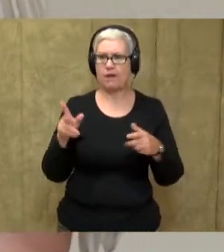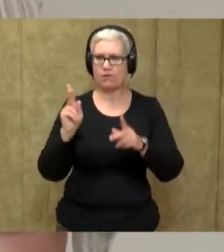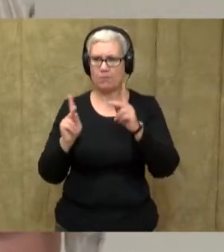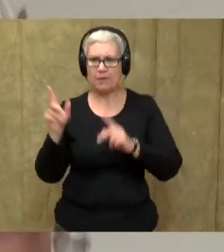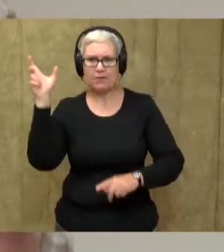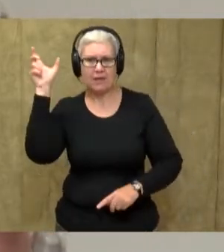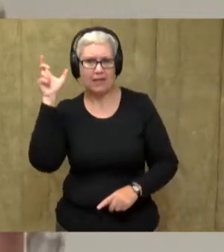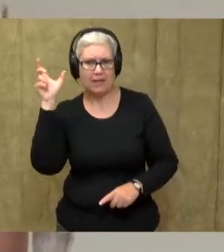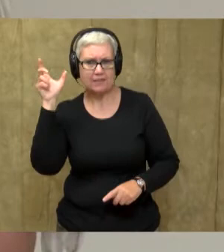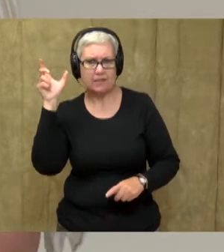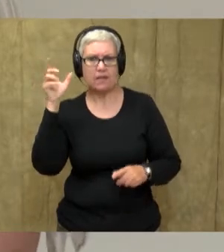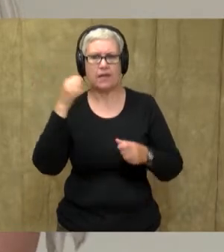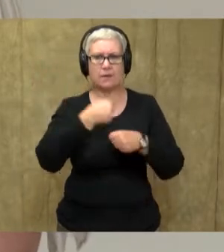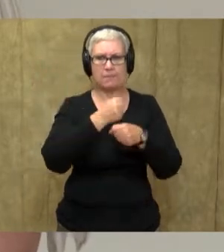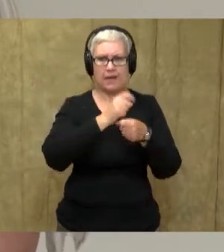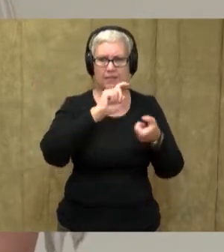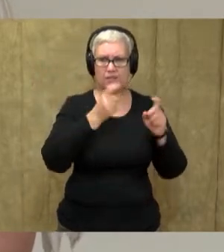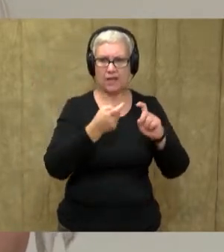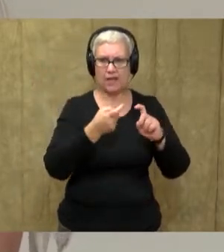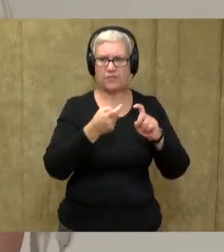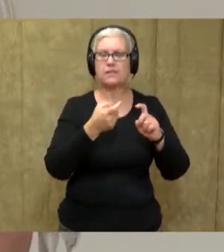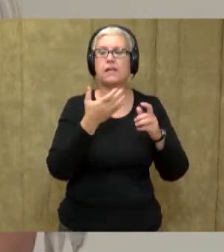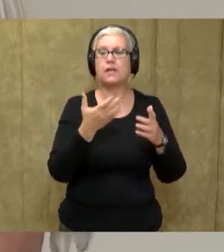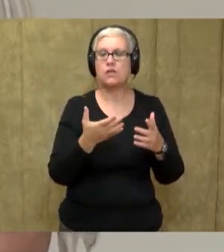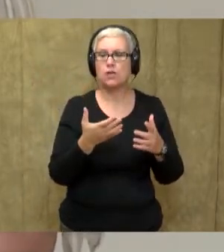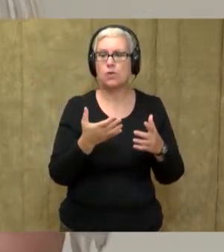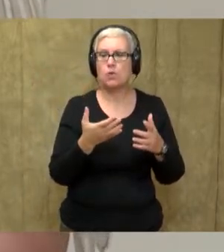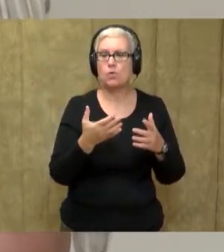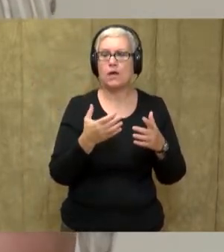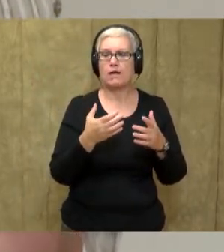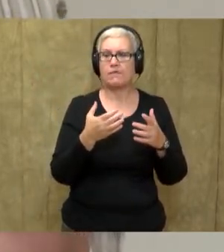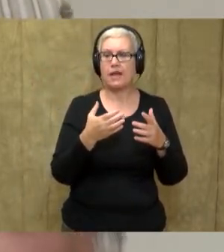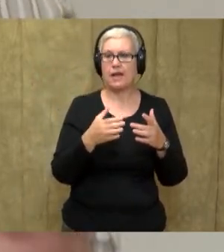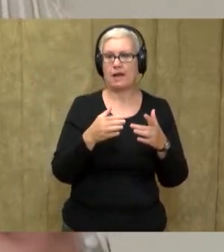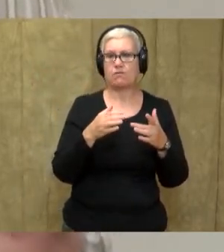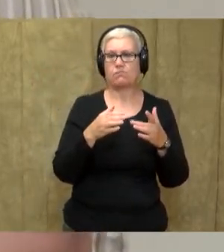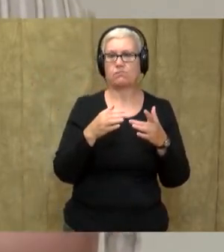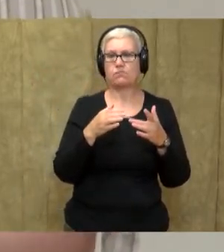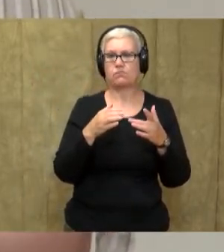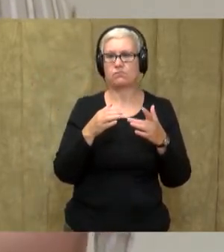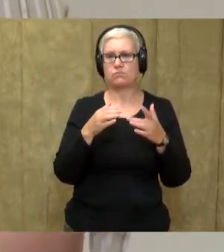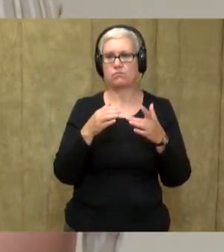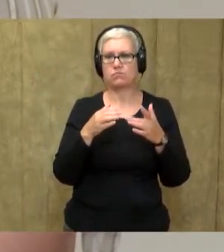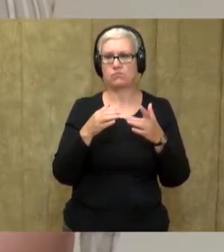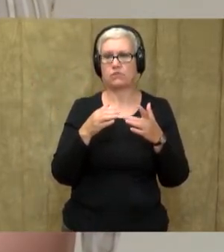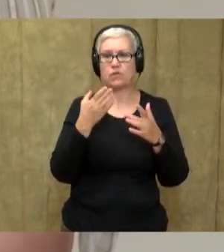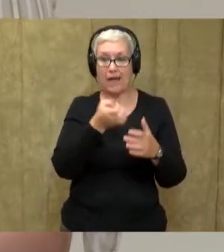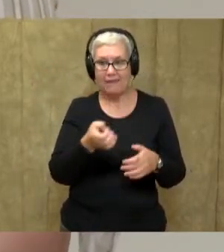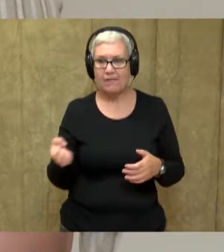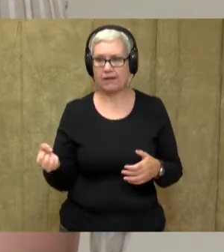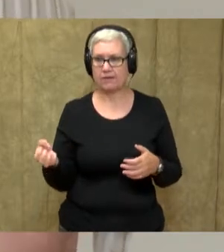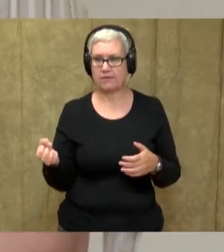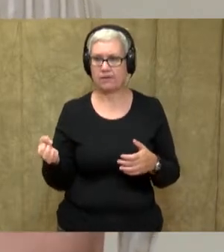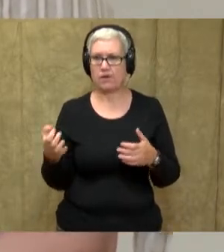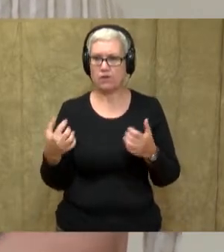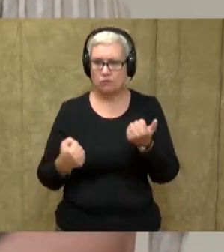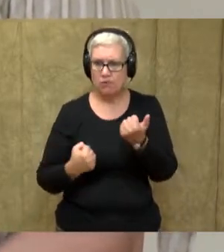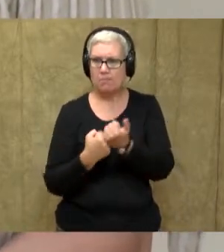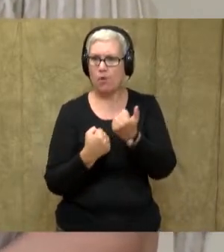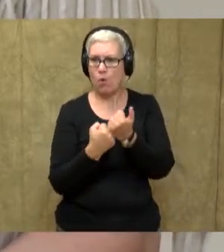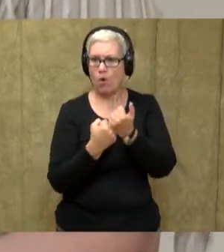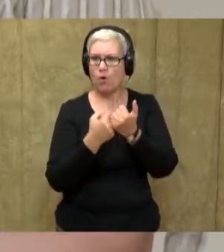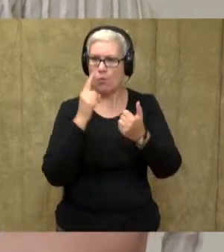change, we have to justify it. And justification is basically using evidence to back yourself